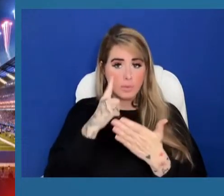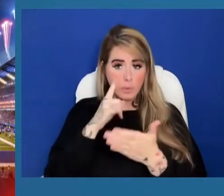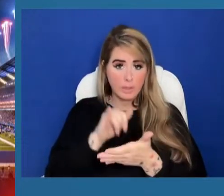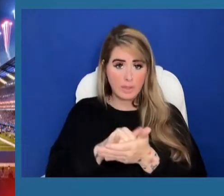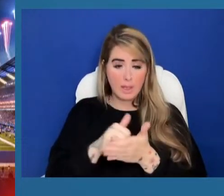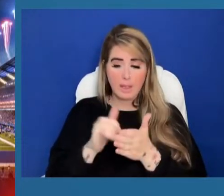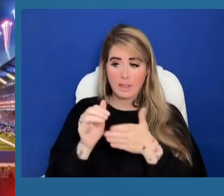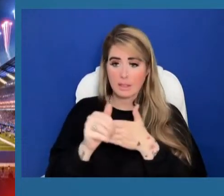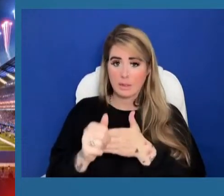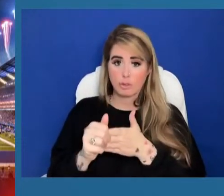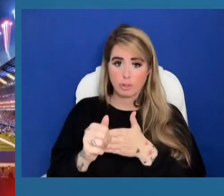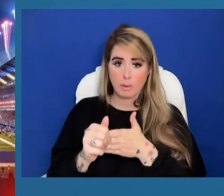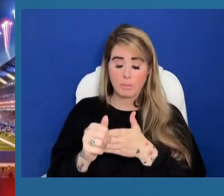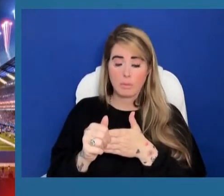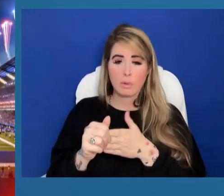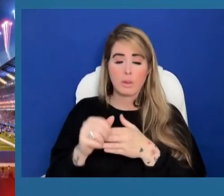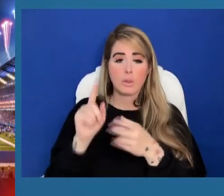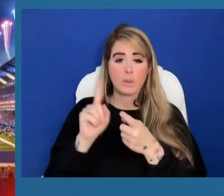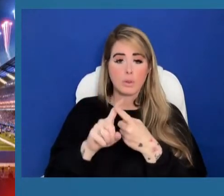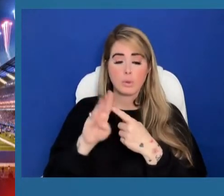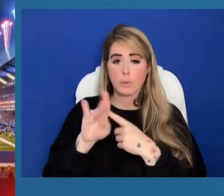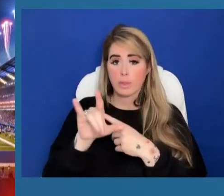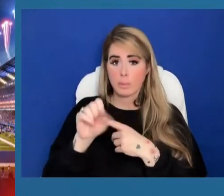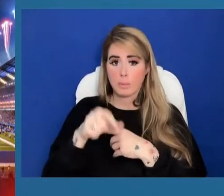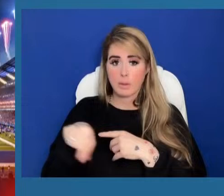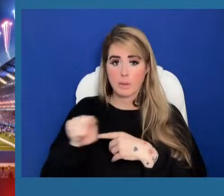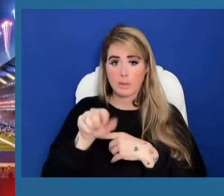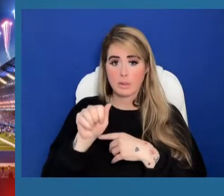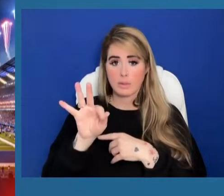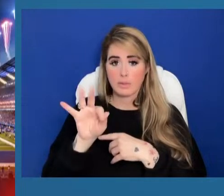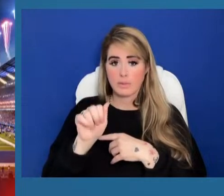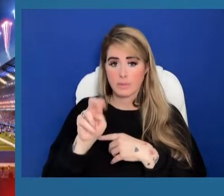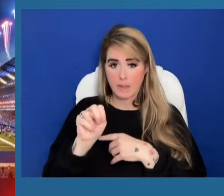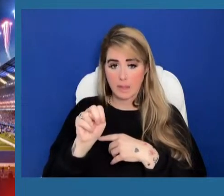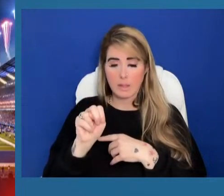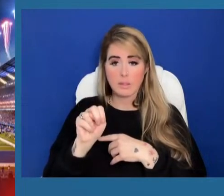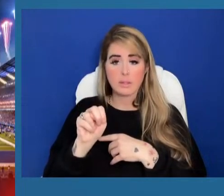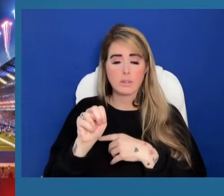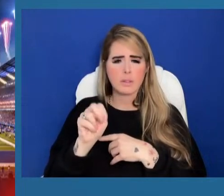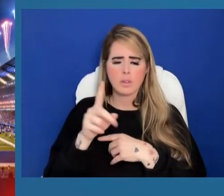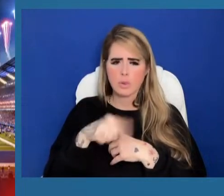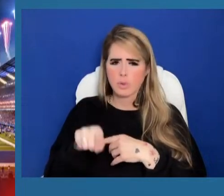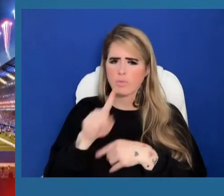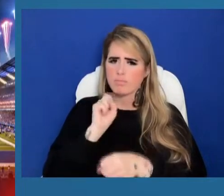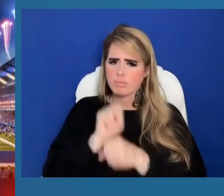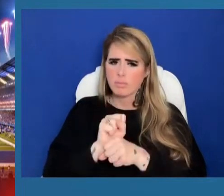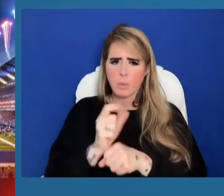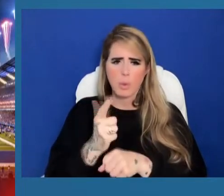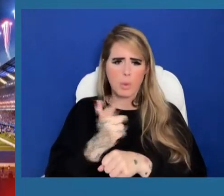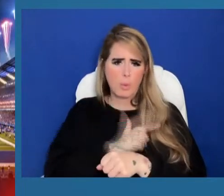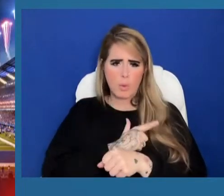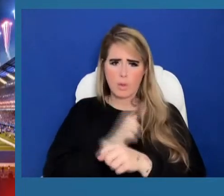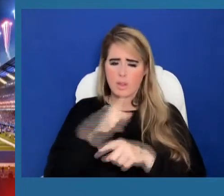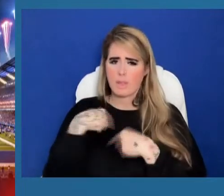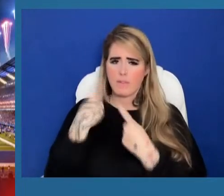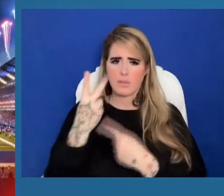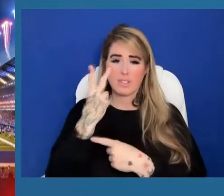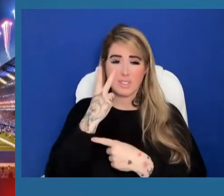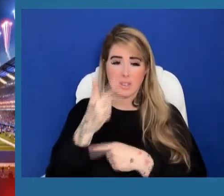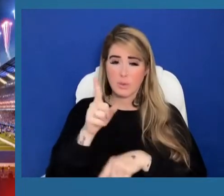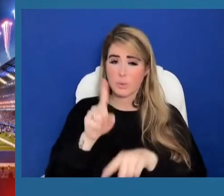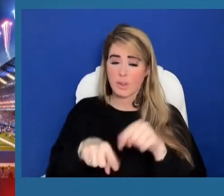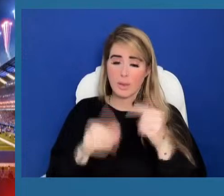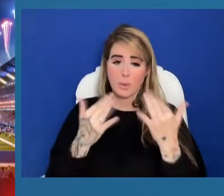leadership. To the Buffalo Bills fans, to your core, you're as loyal as they get. And I know you can't wait for the